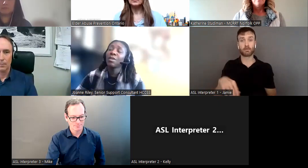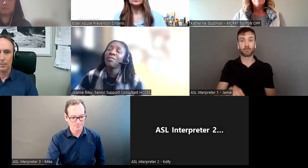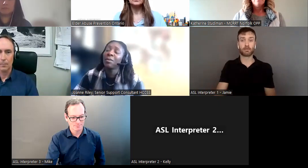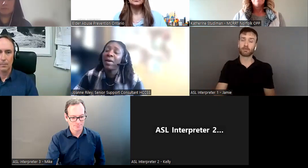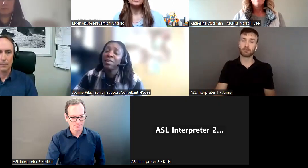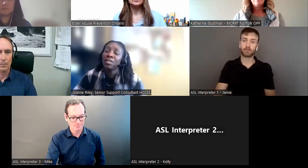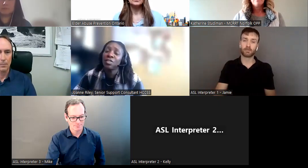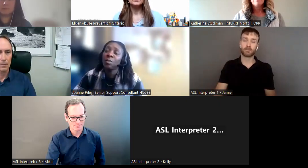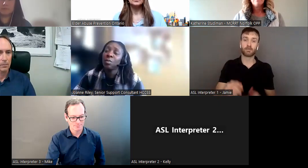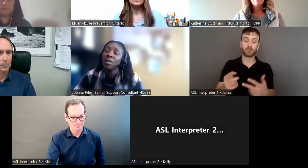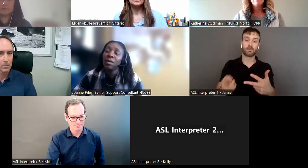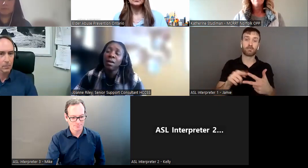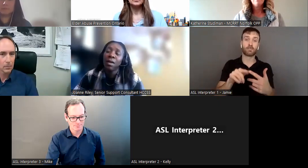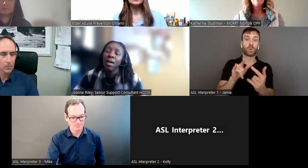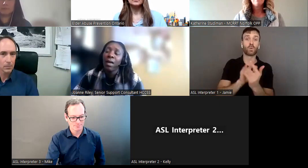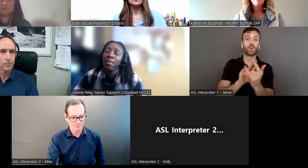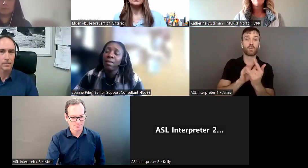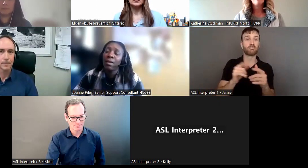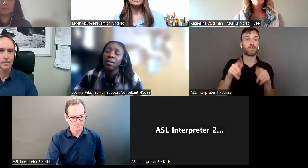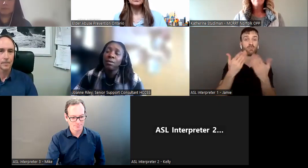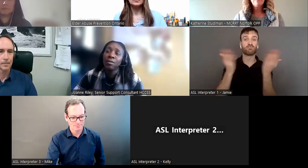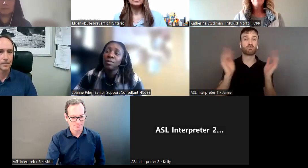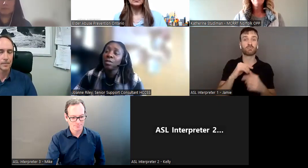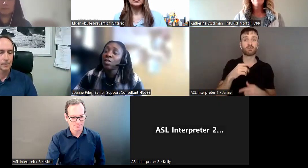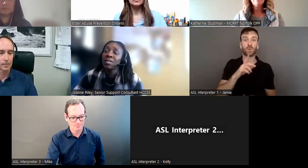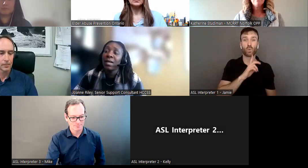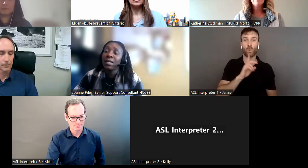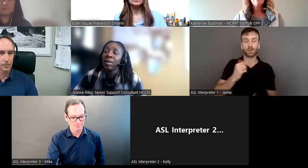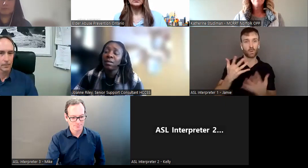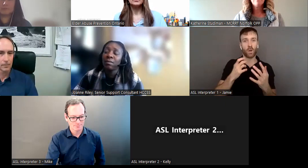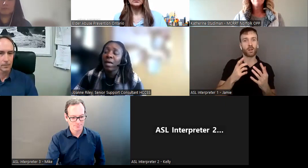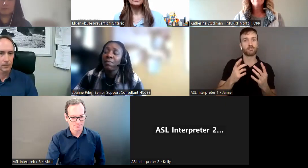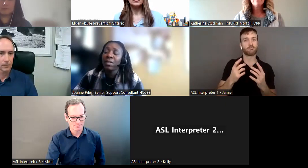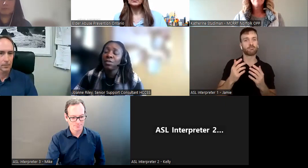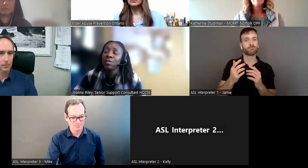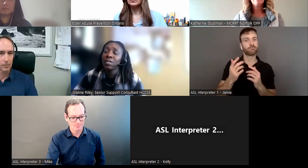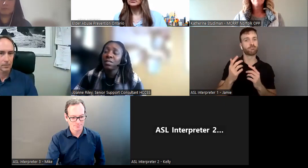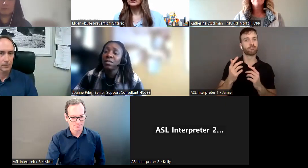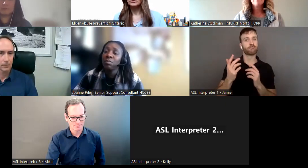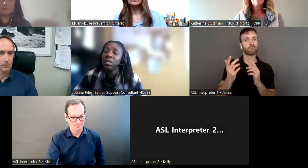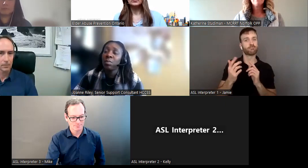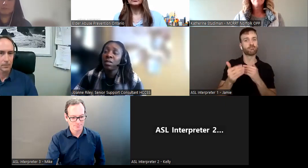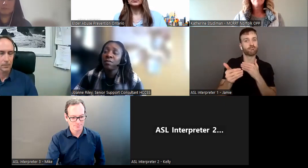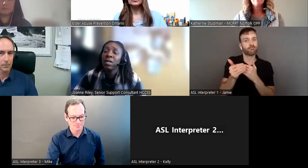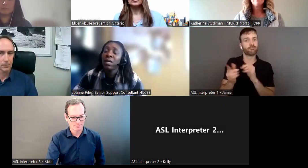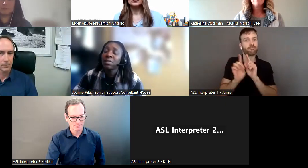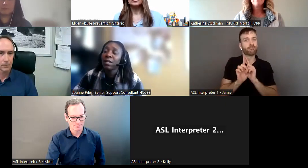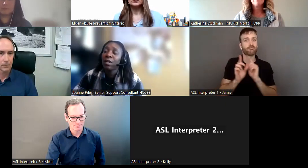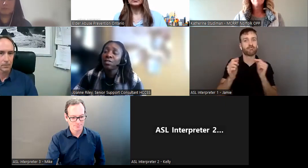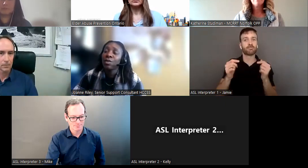like the romance scams, people are lonely, they're looking for companionship, and they'll talk to anybody, and then it turns into this